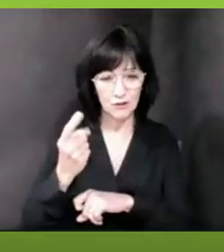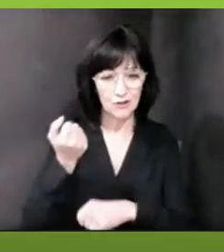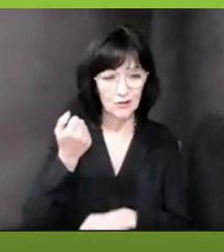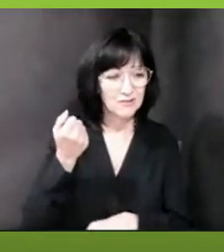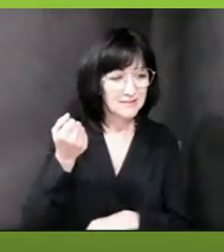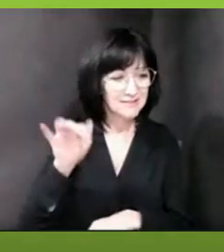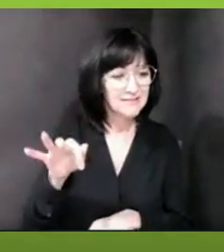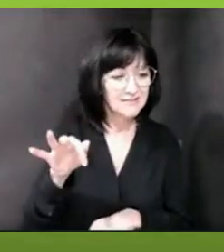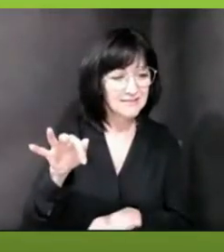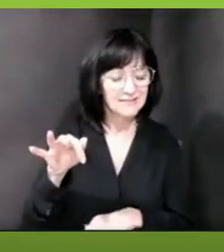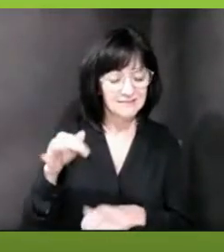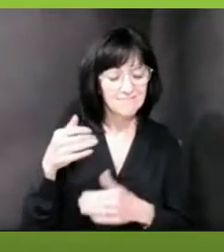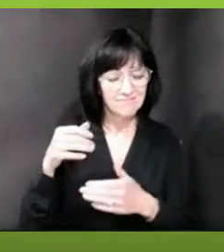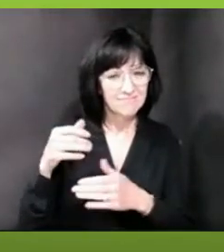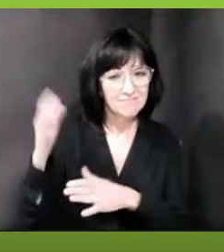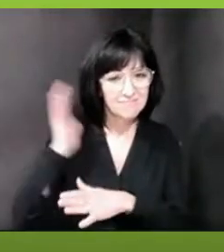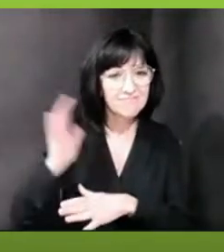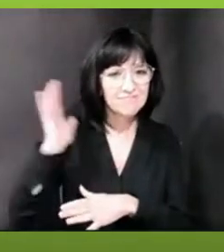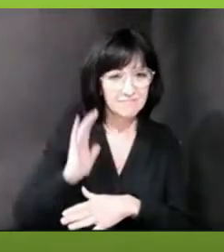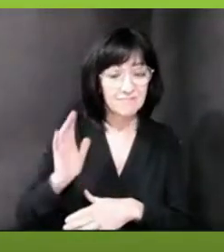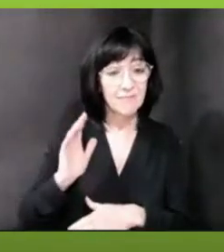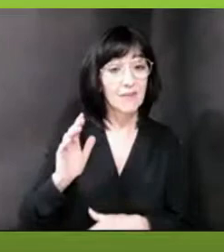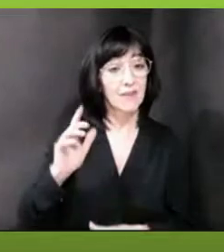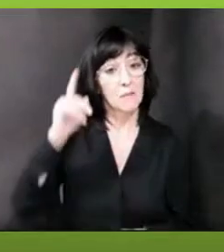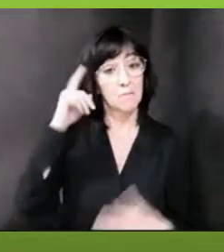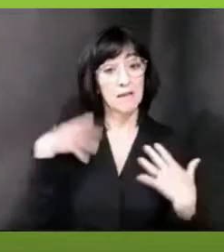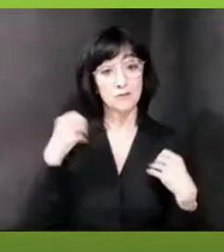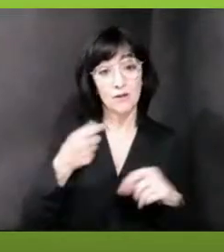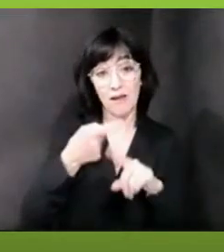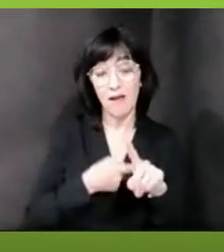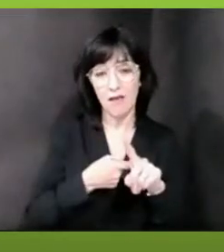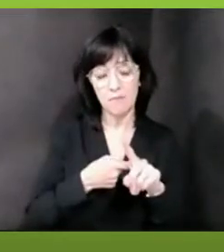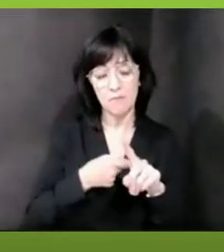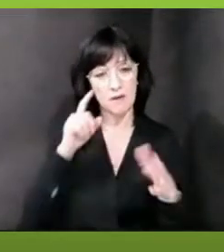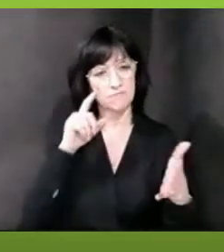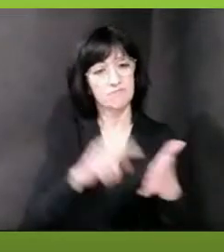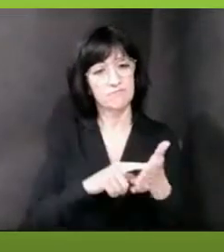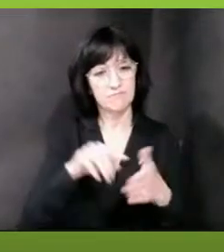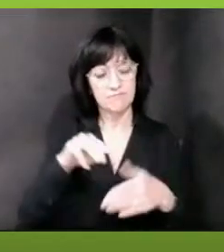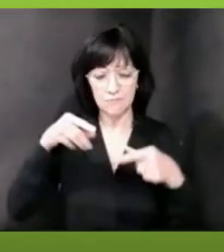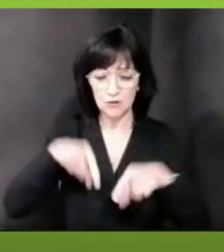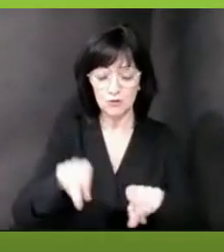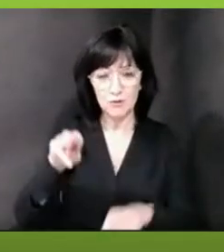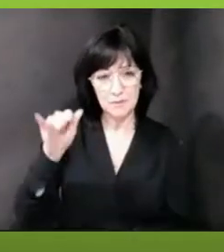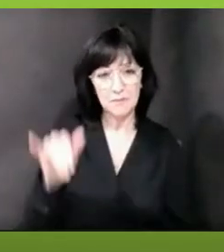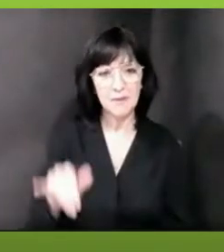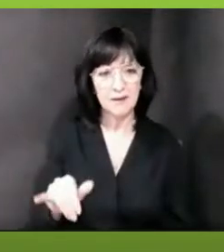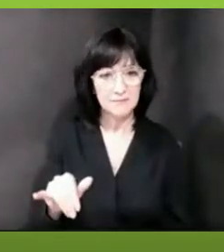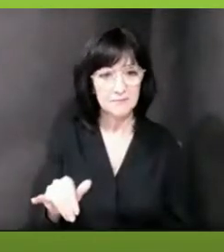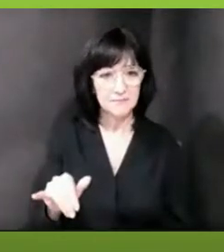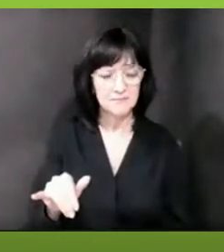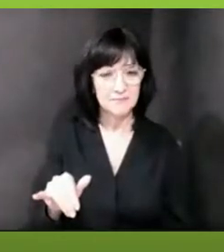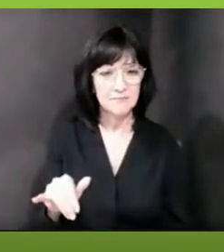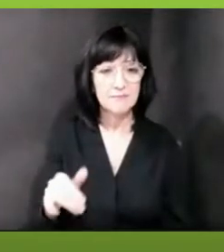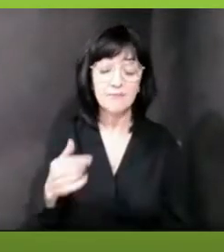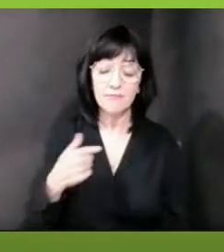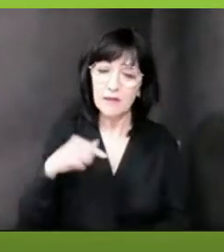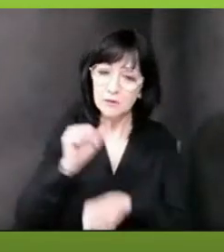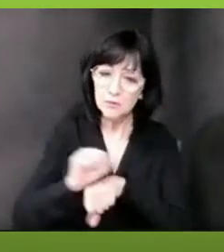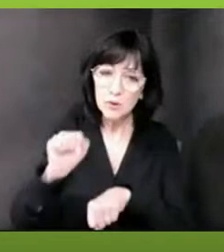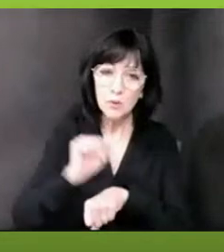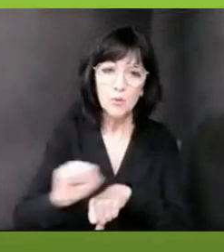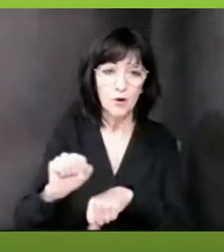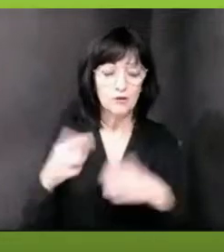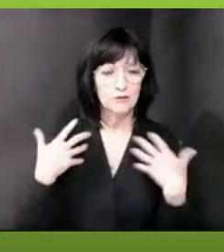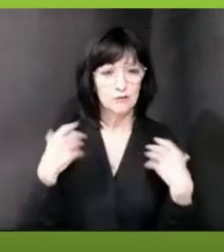May across the United States. And this year, that observance has additional meaning as we work to respond to the health challenges